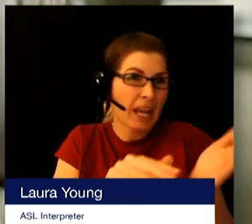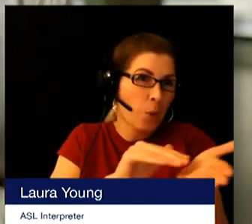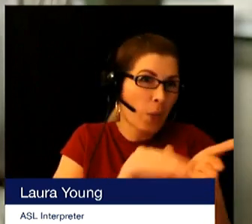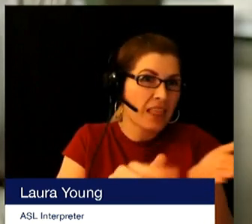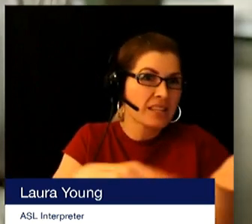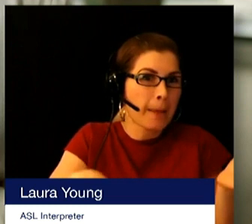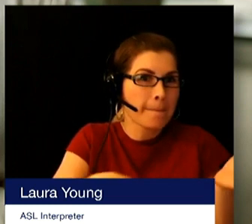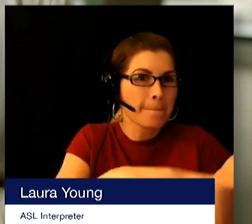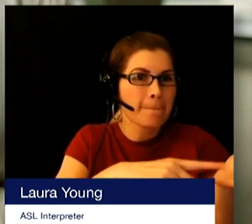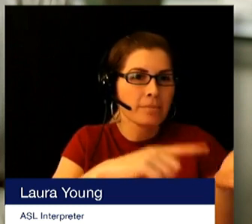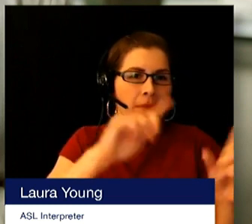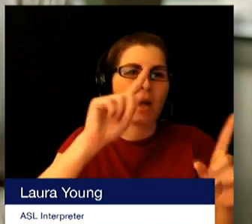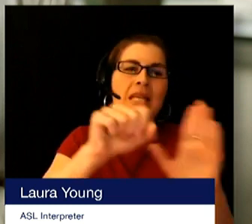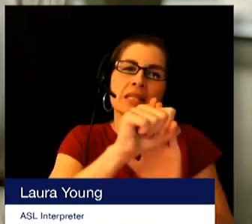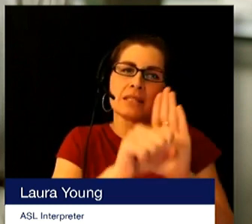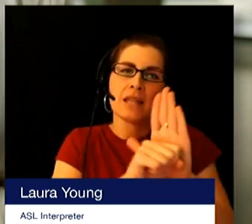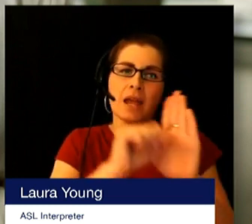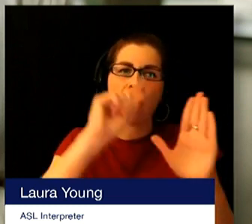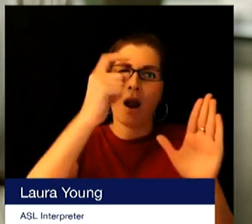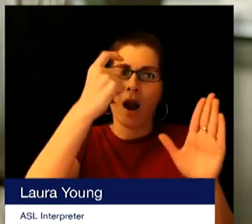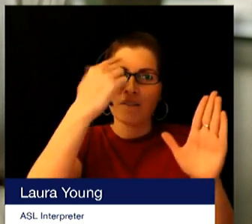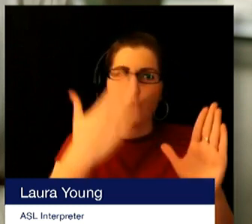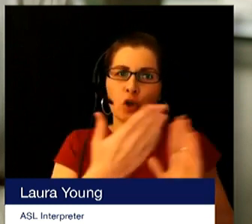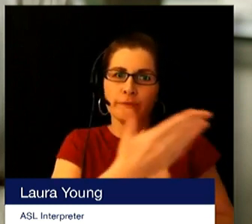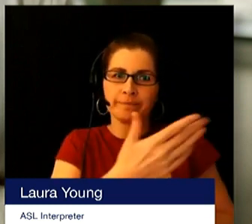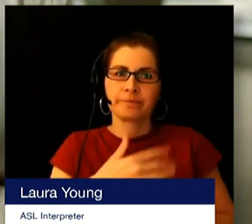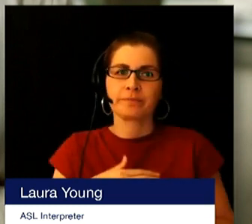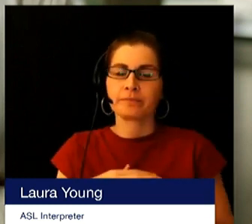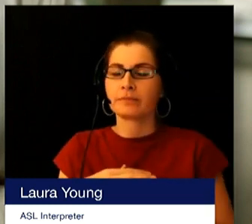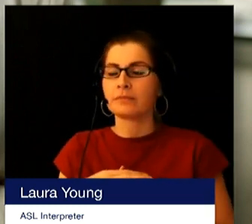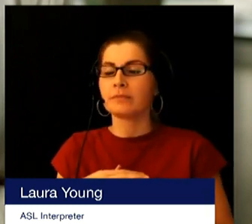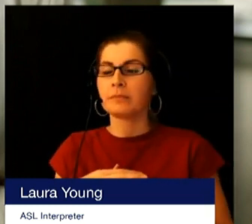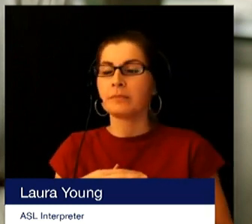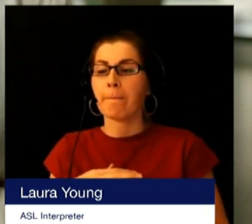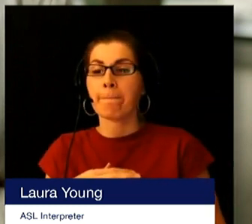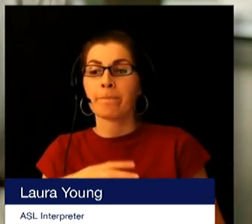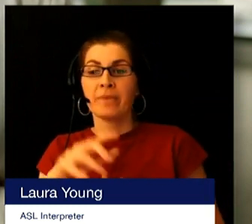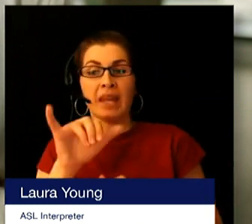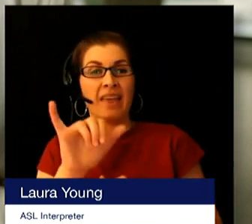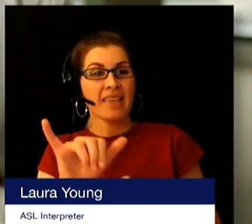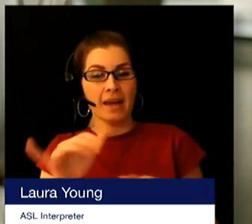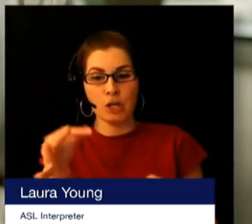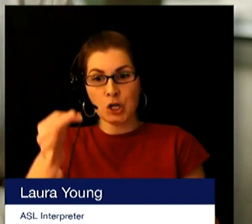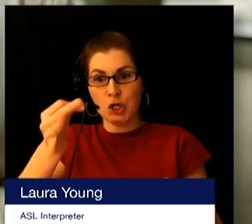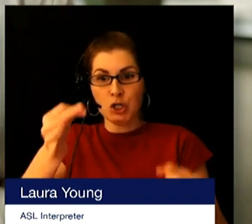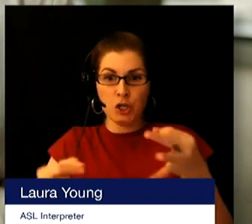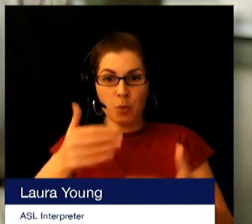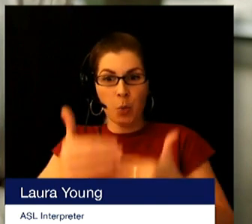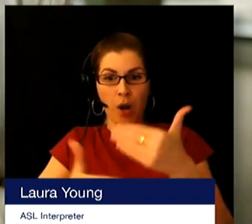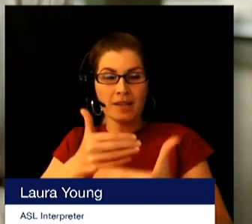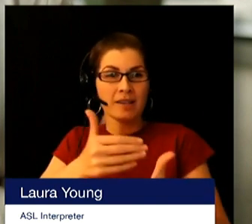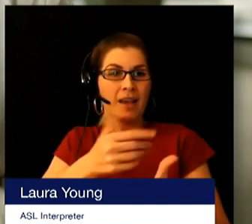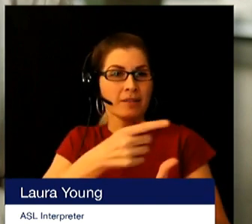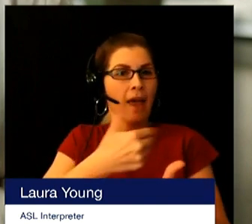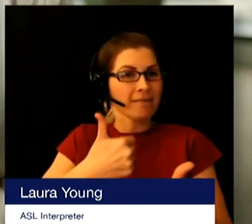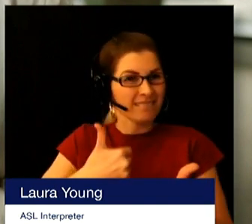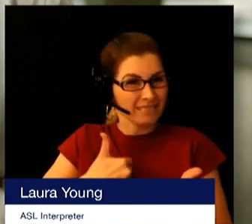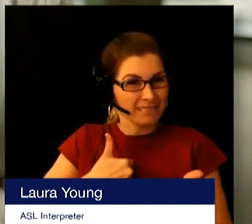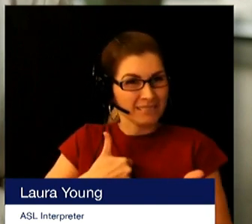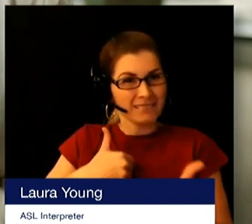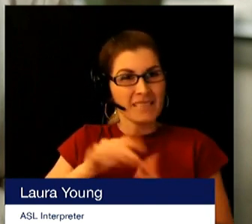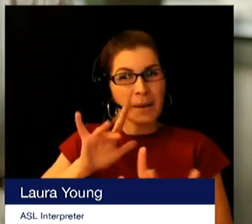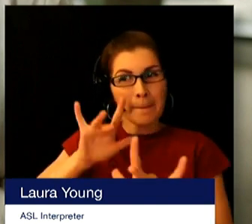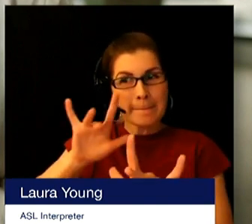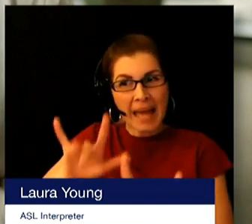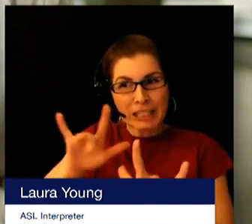The judicial process doesn't always allow for compassion. It doesn't always allow for someone to see, okay, I see you